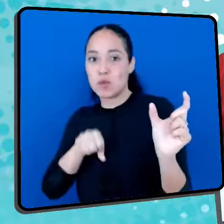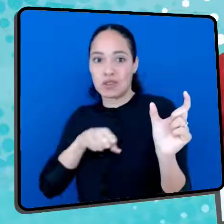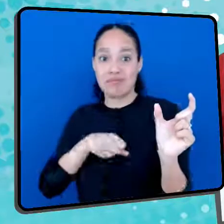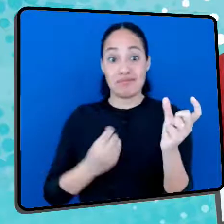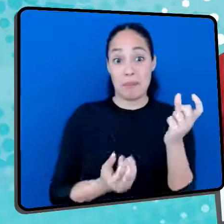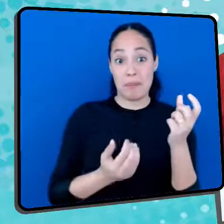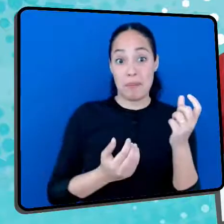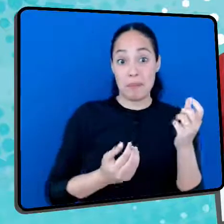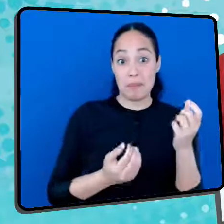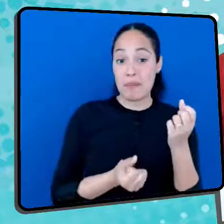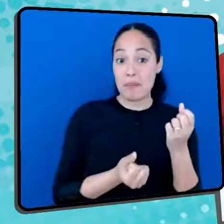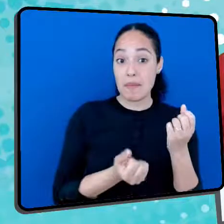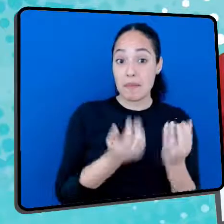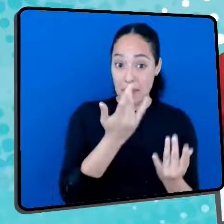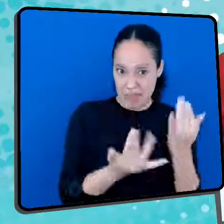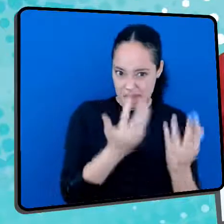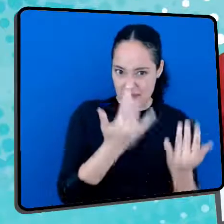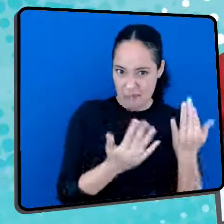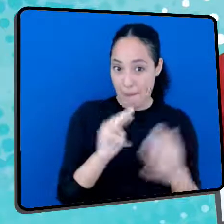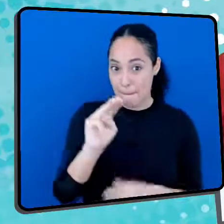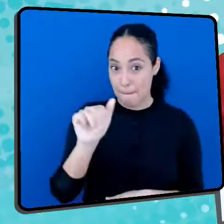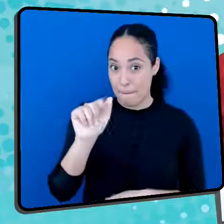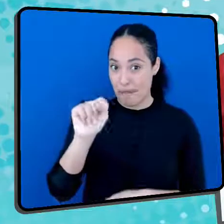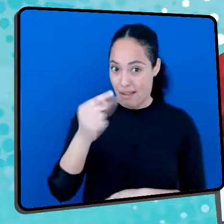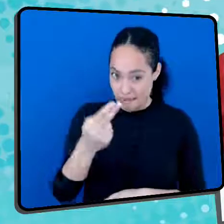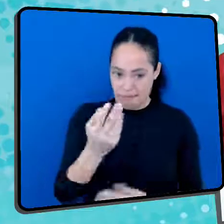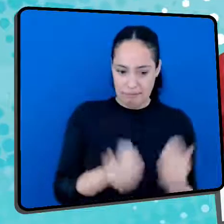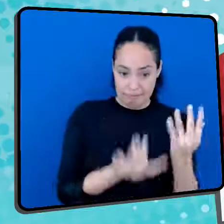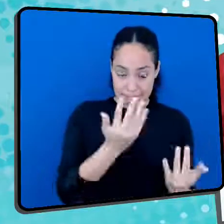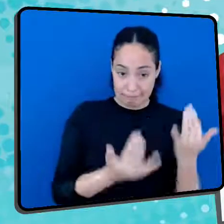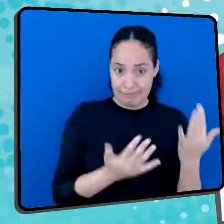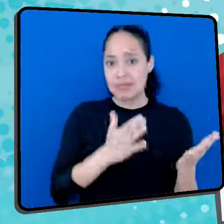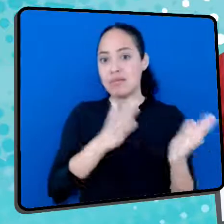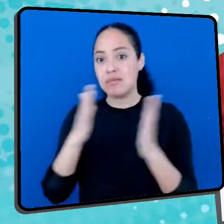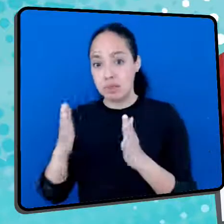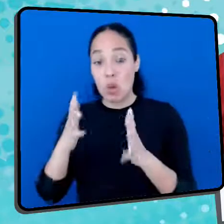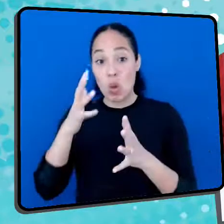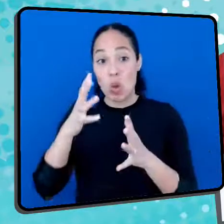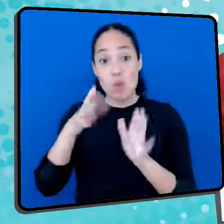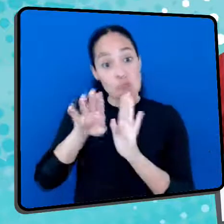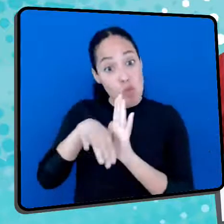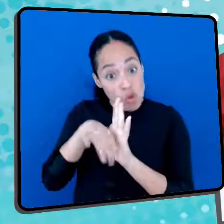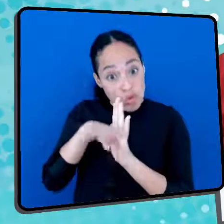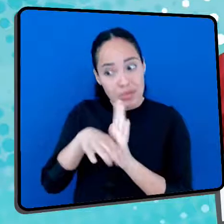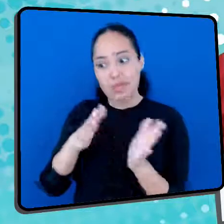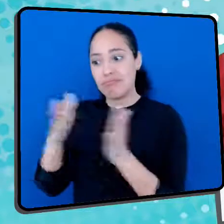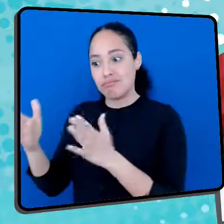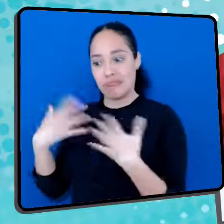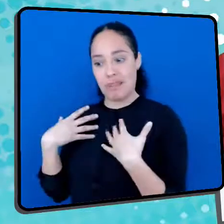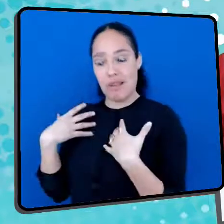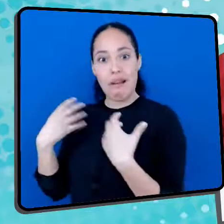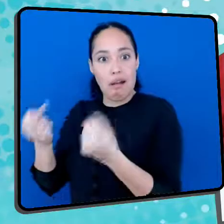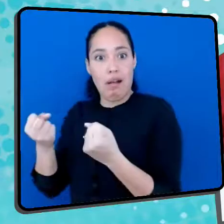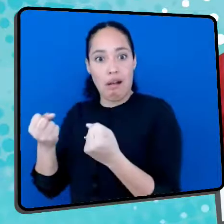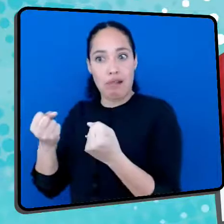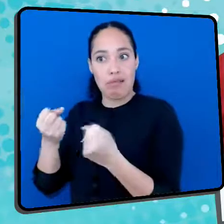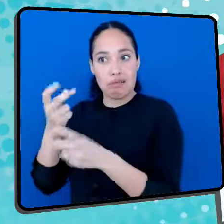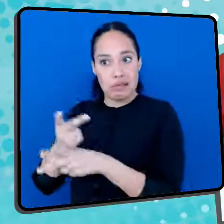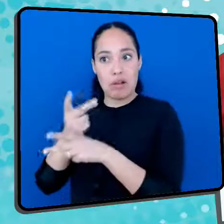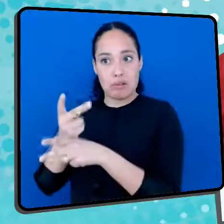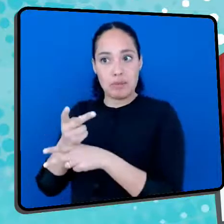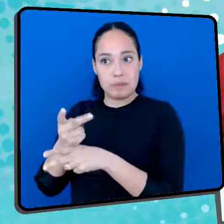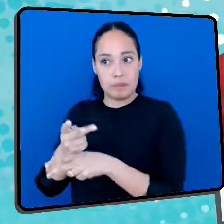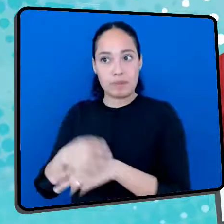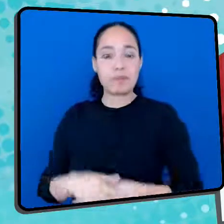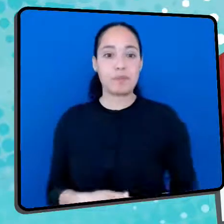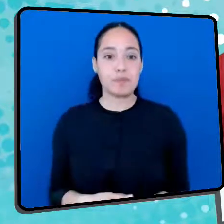and healthcare. And then it dropped out this word that I think I heard it for the first time, maybe at that time. It